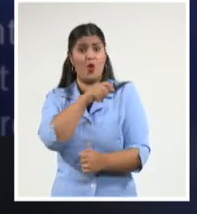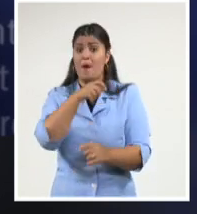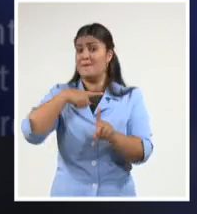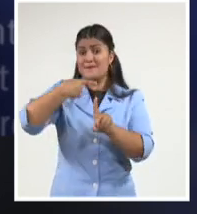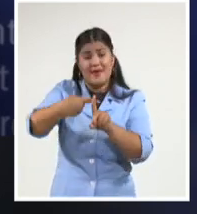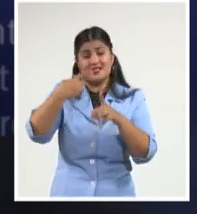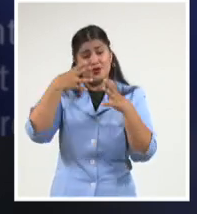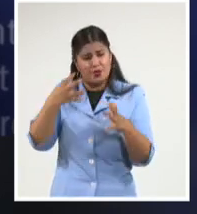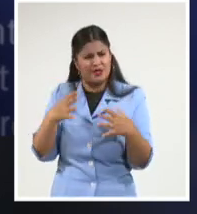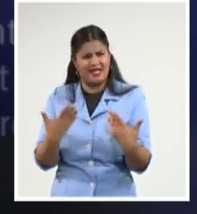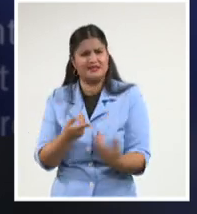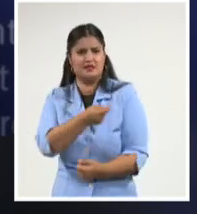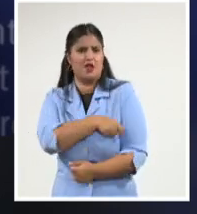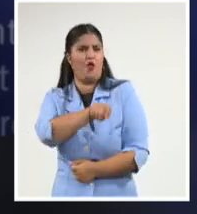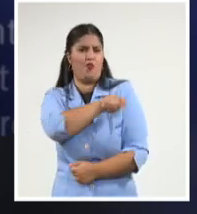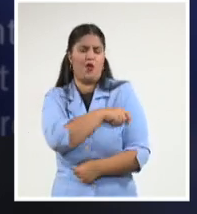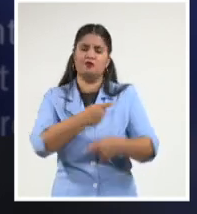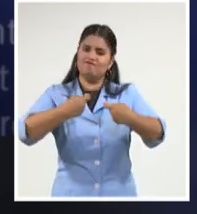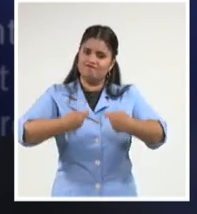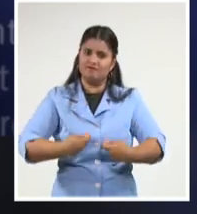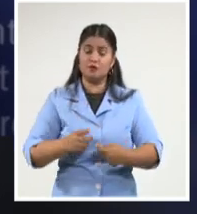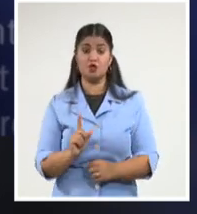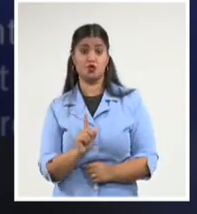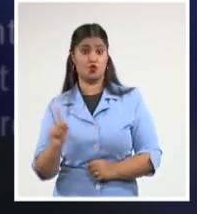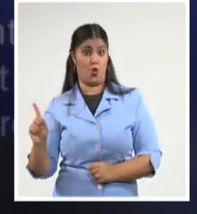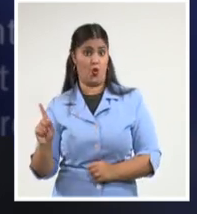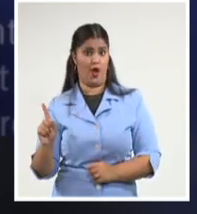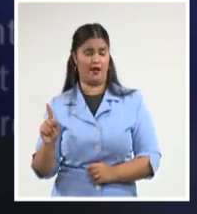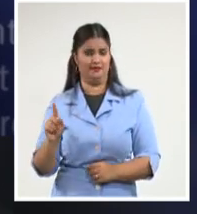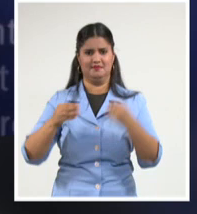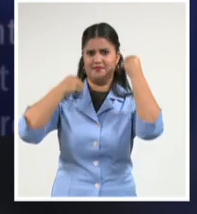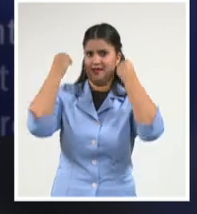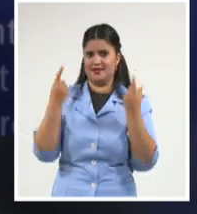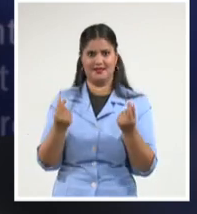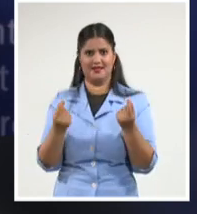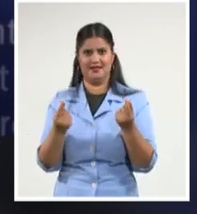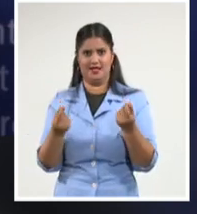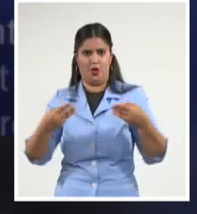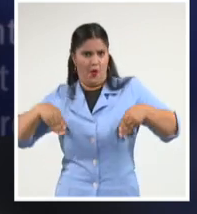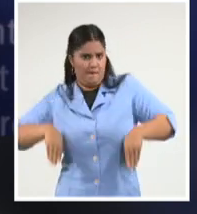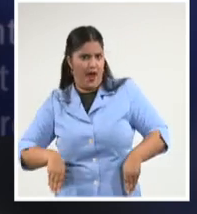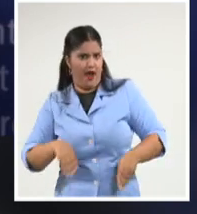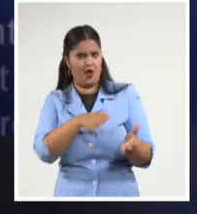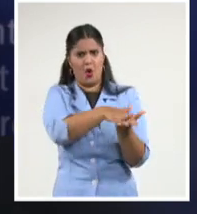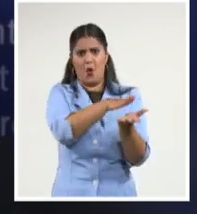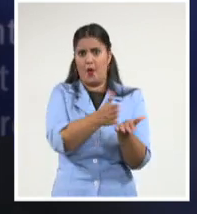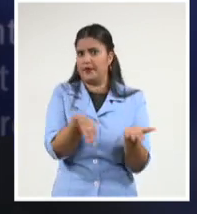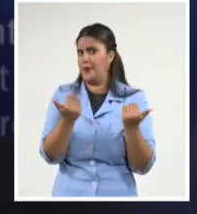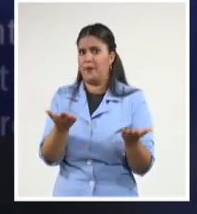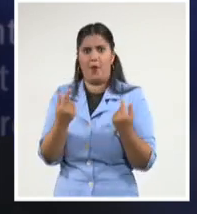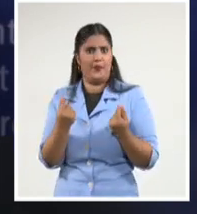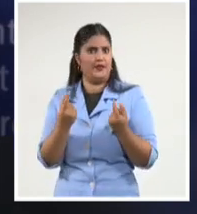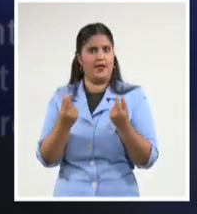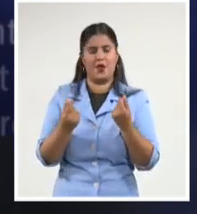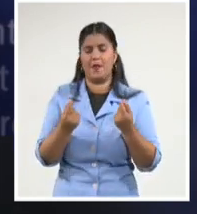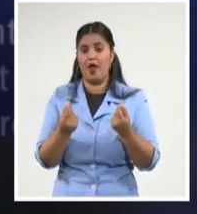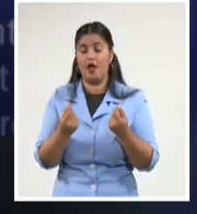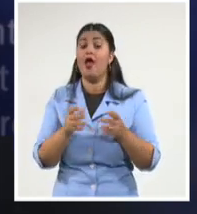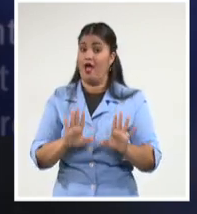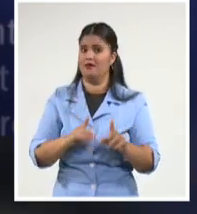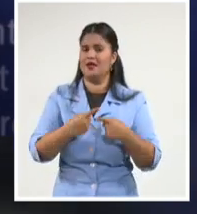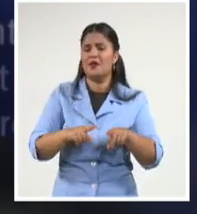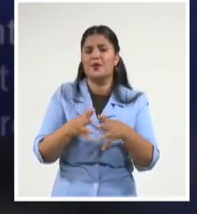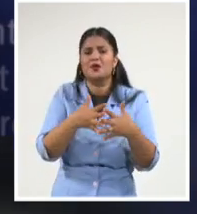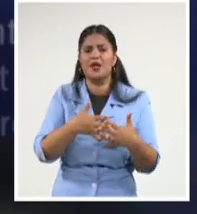and not of profiteering. People are at the center of the state's attention. The people of